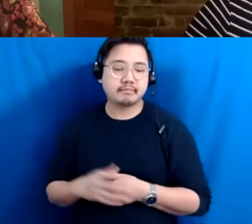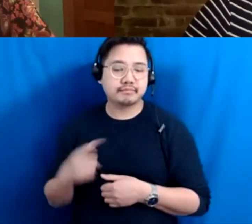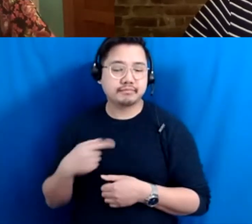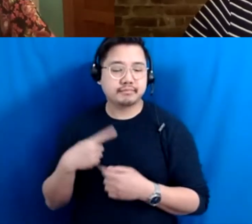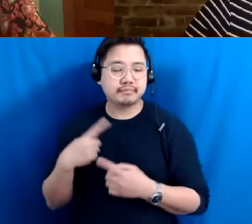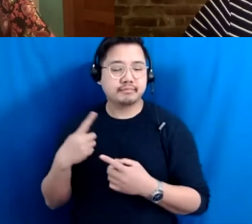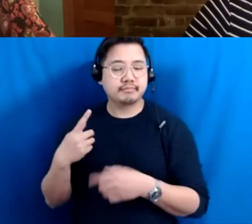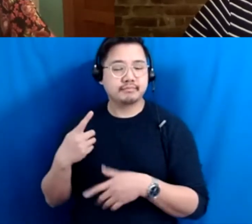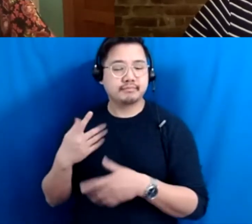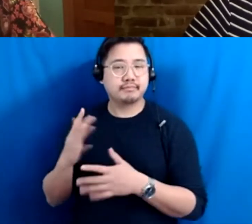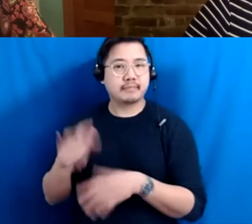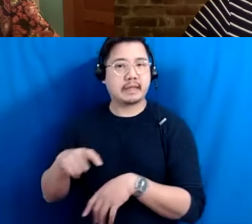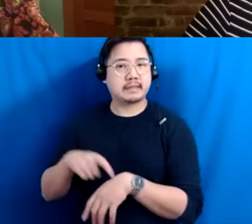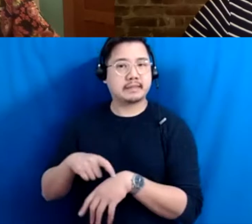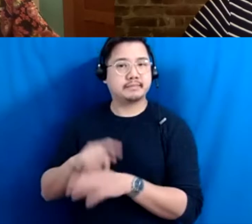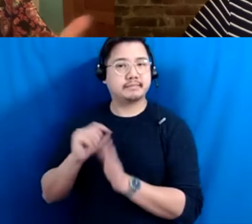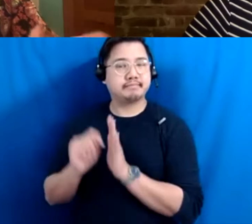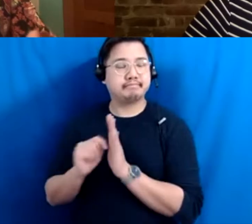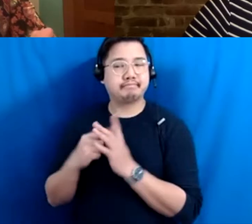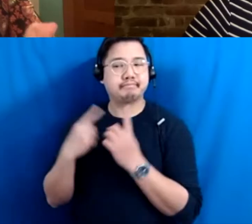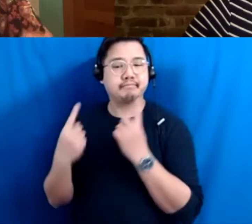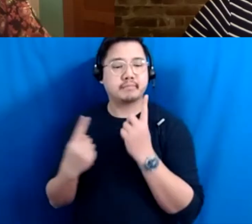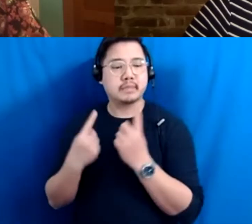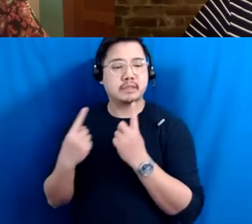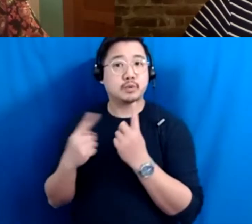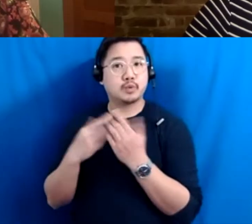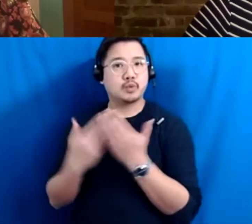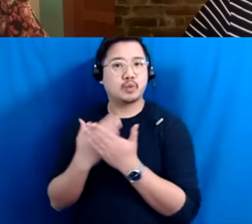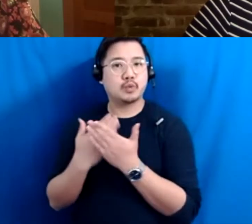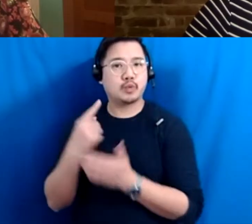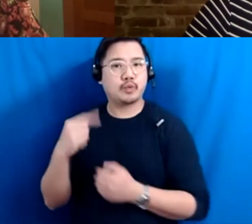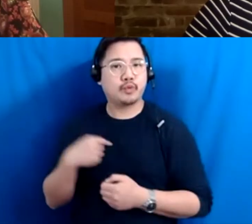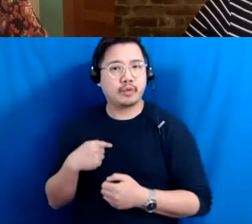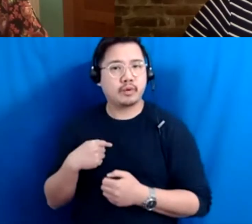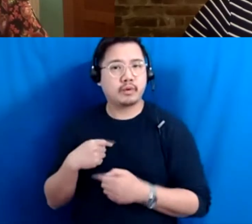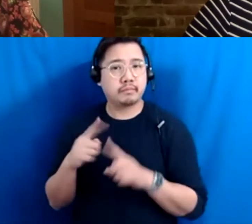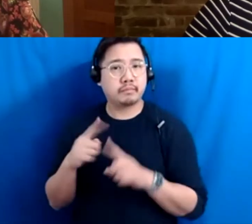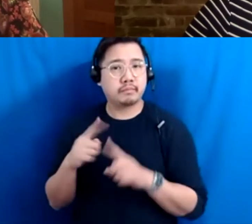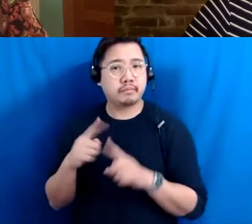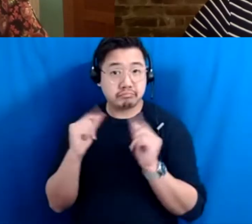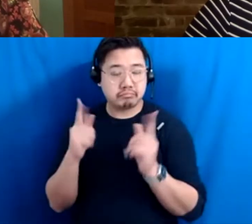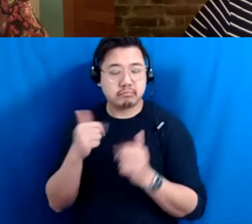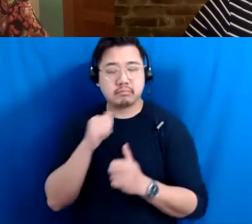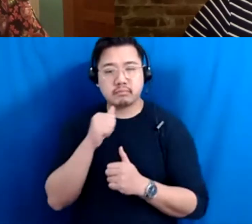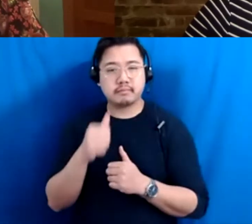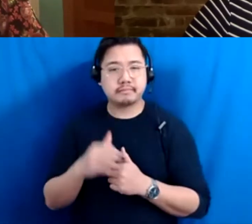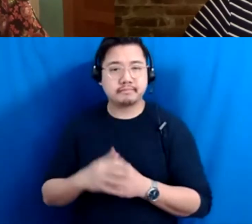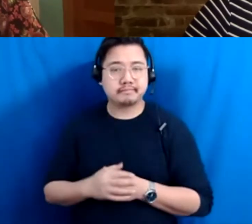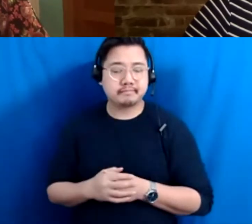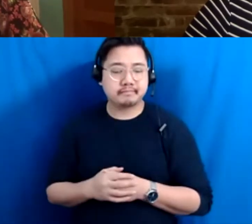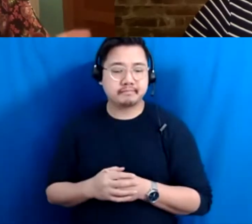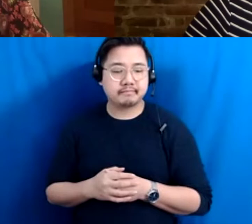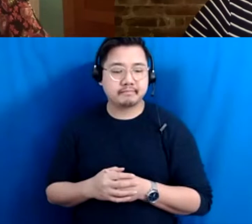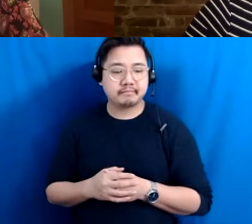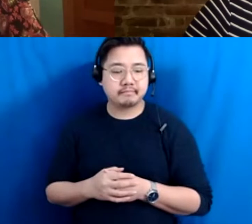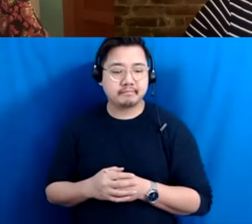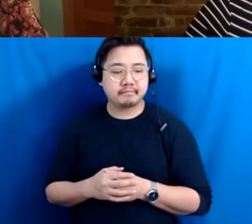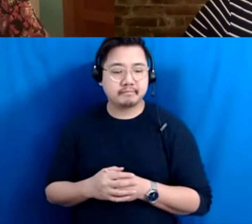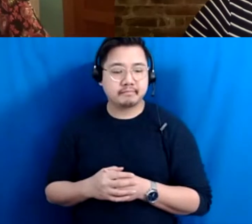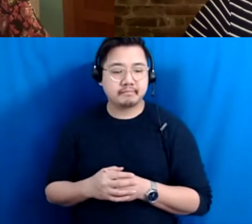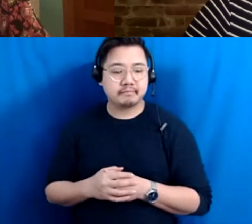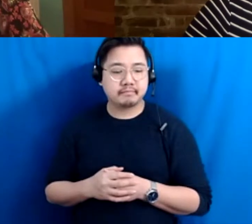at the time. It was new to me in a way, but I wasn't surprised. The the